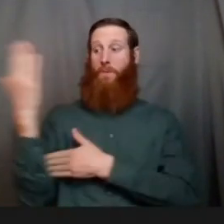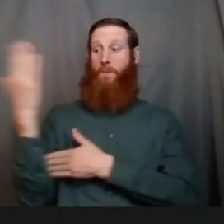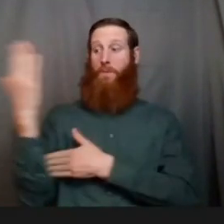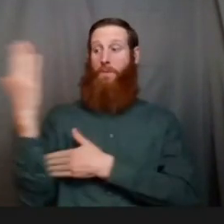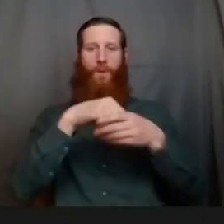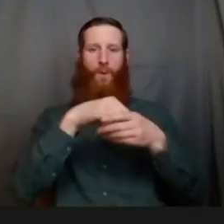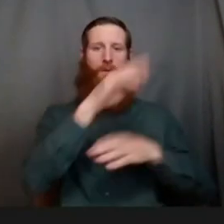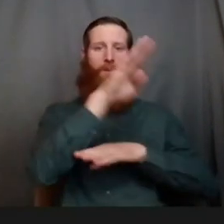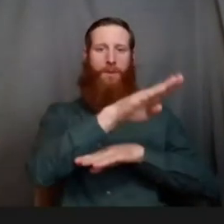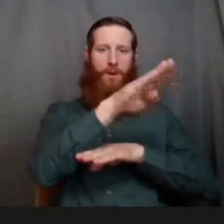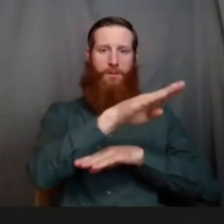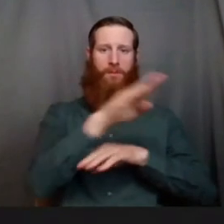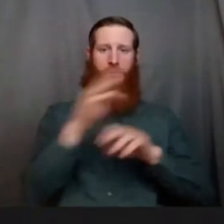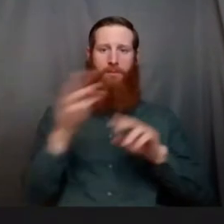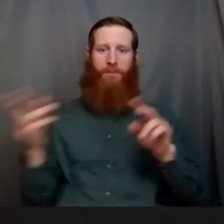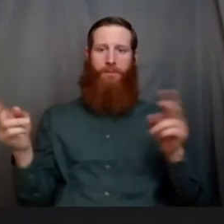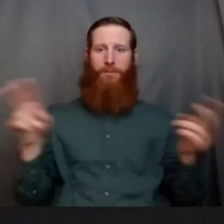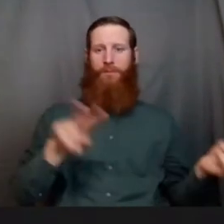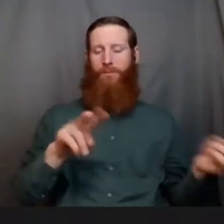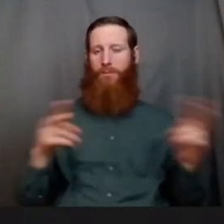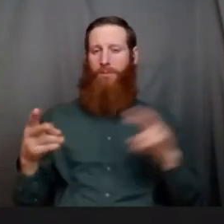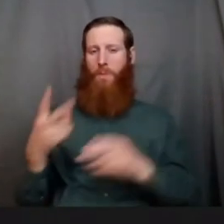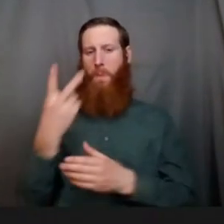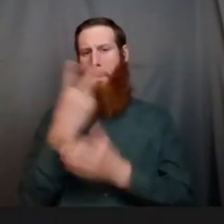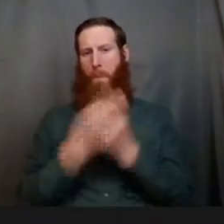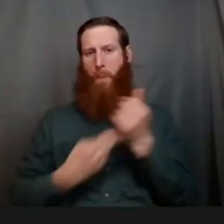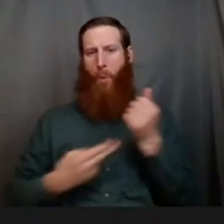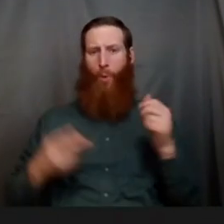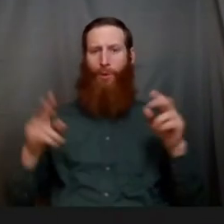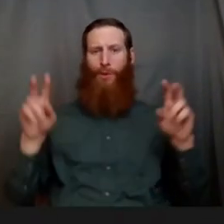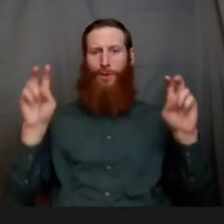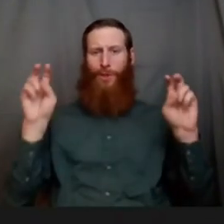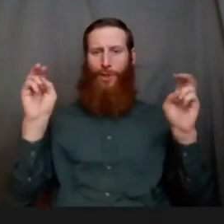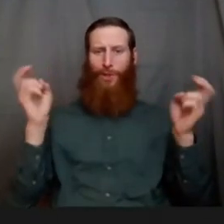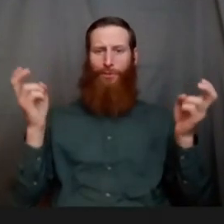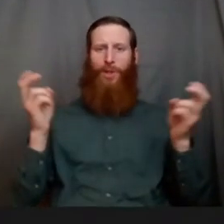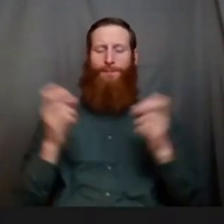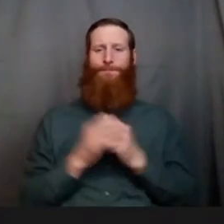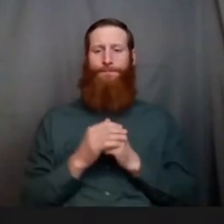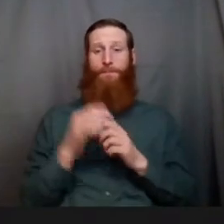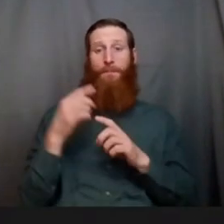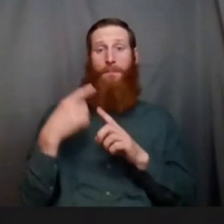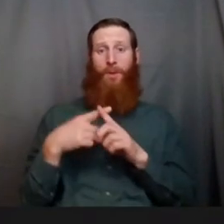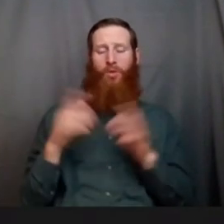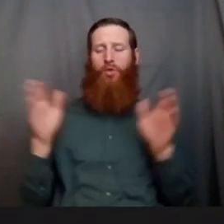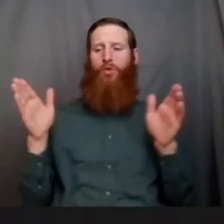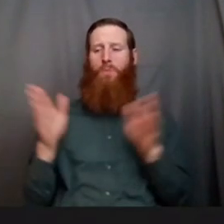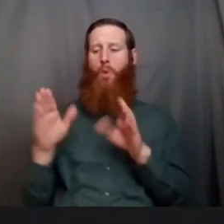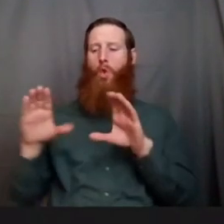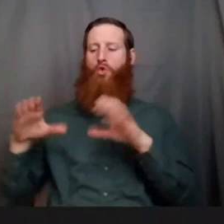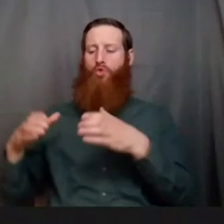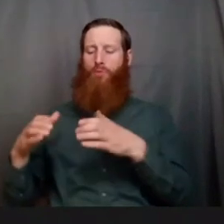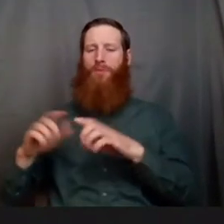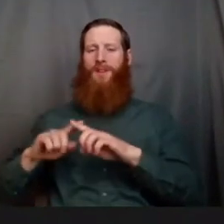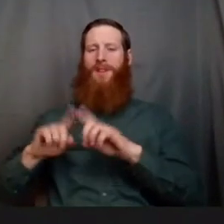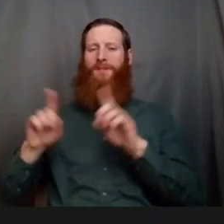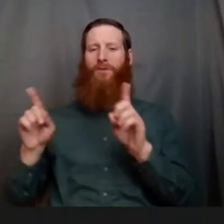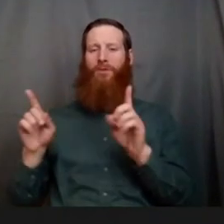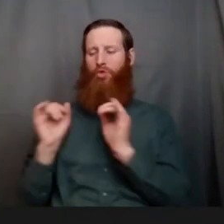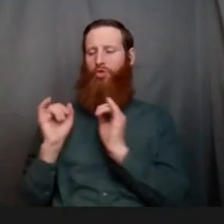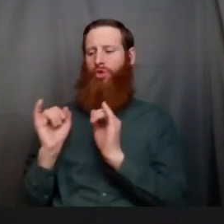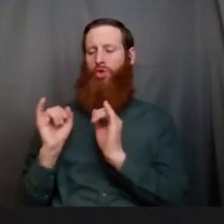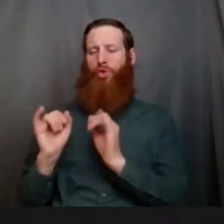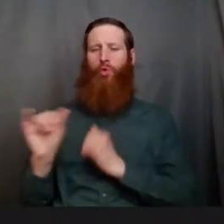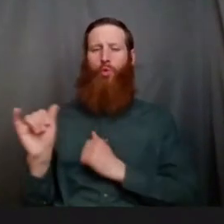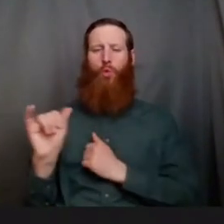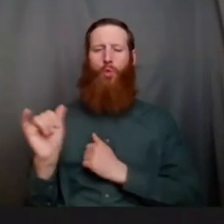versa. So you will have both subjects taught, plus the small group differentiated instruction as well. Yeah, and I know there's a couple questions again